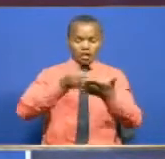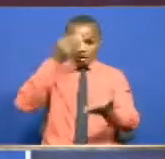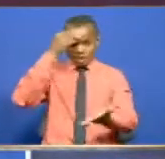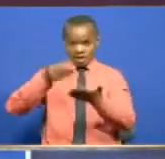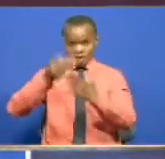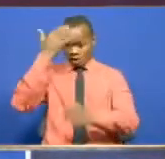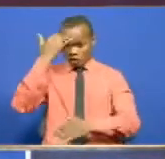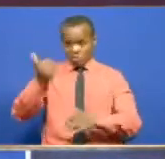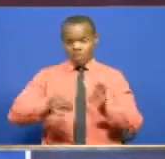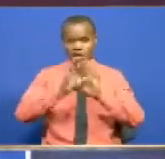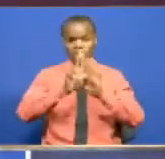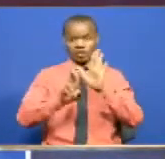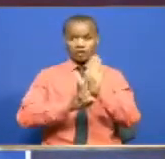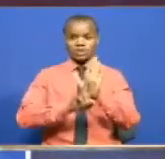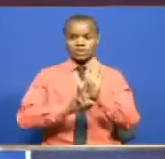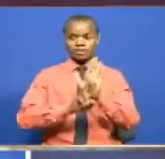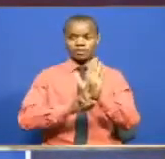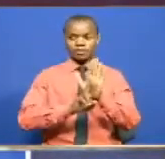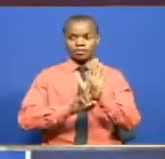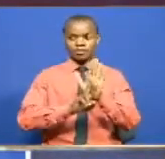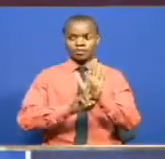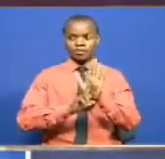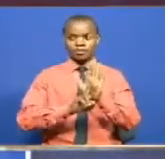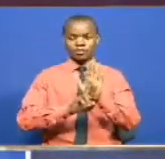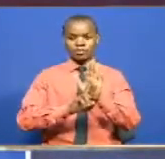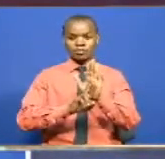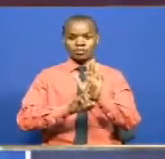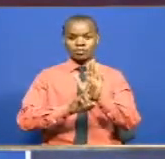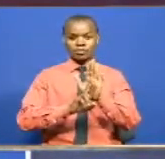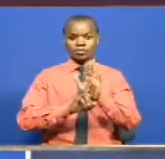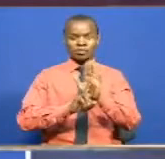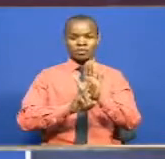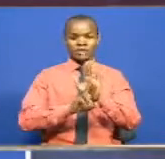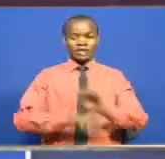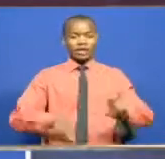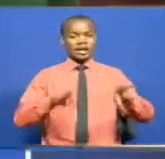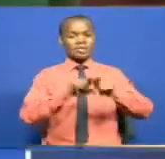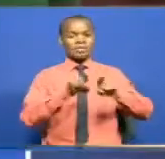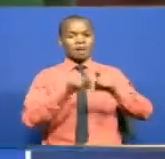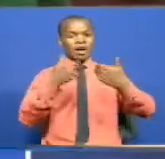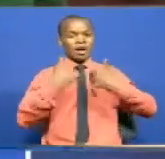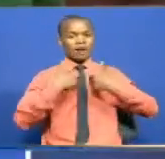there are always some reviews of the rules.